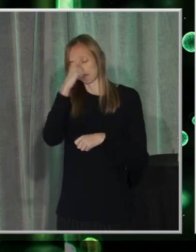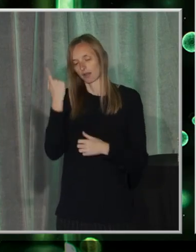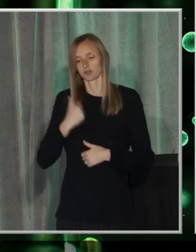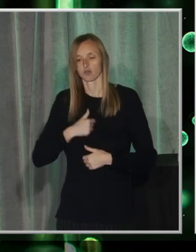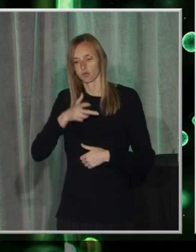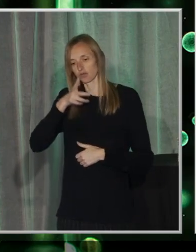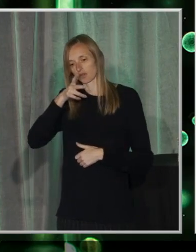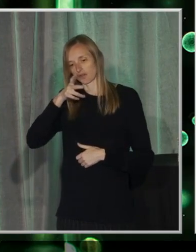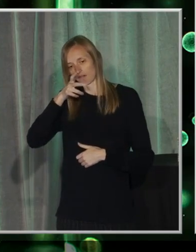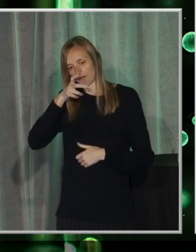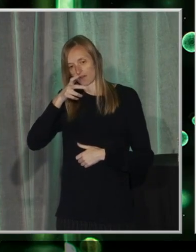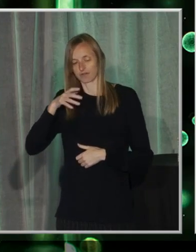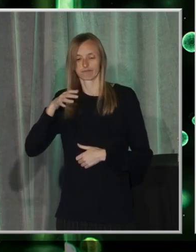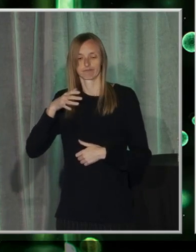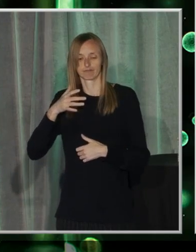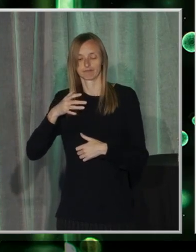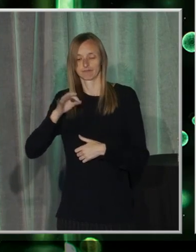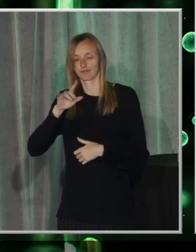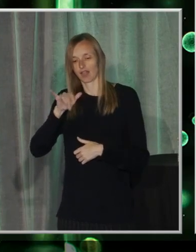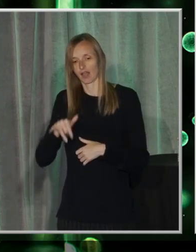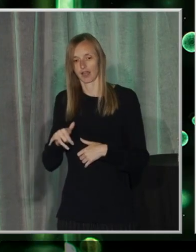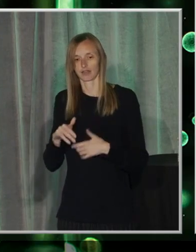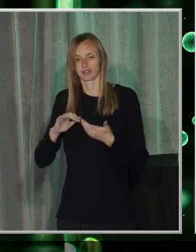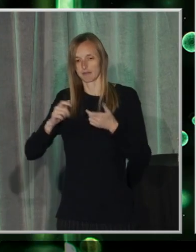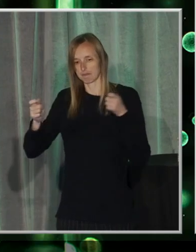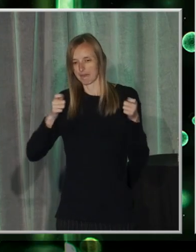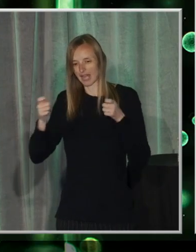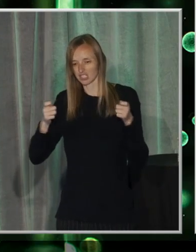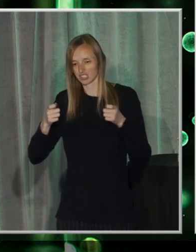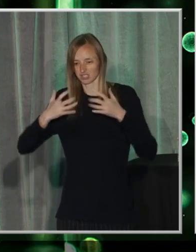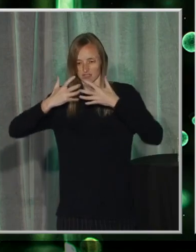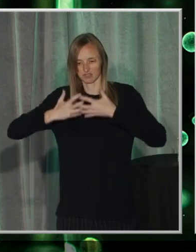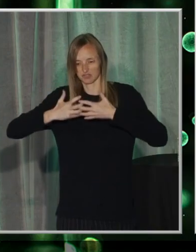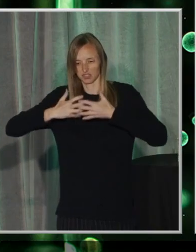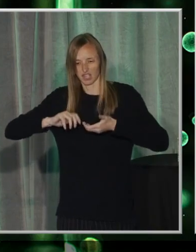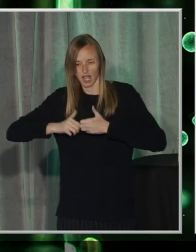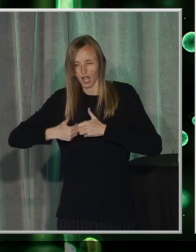managing a facility like this. Can you tell us where you are on that journey?